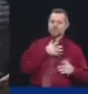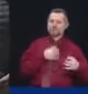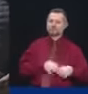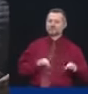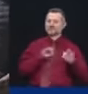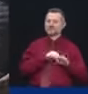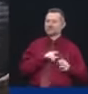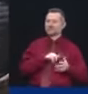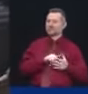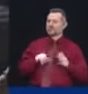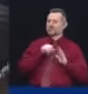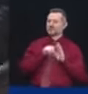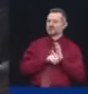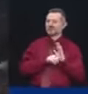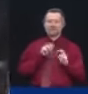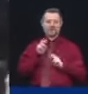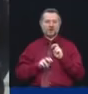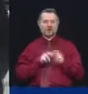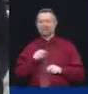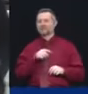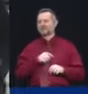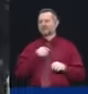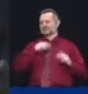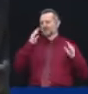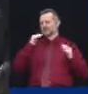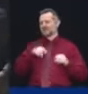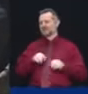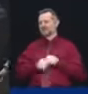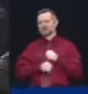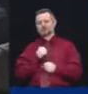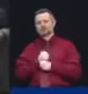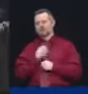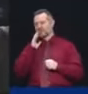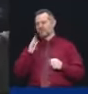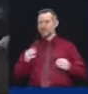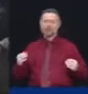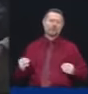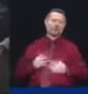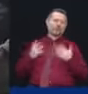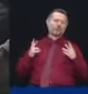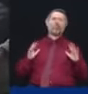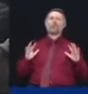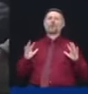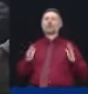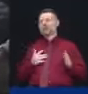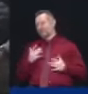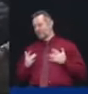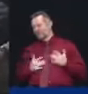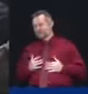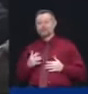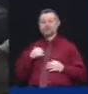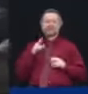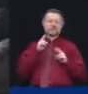expect this year the fair will have a very special spirit about it. We can look forward to the sights, the sounds, the smells, and